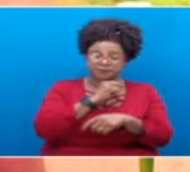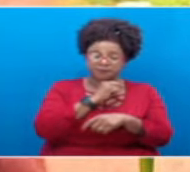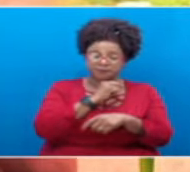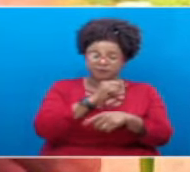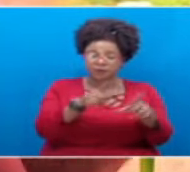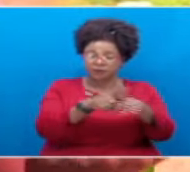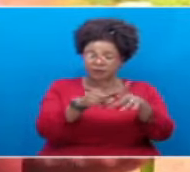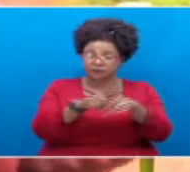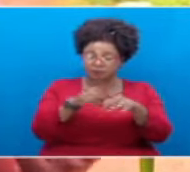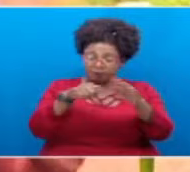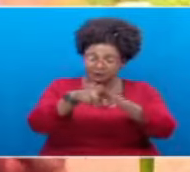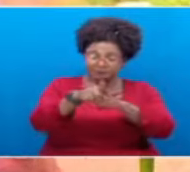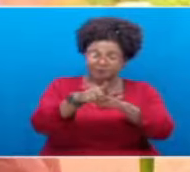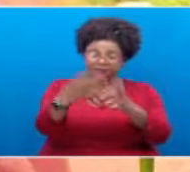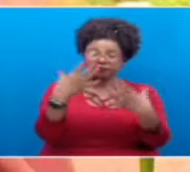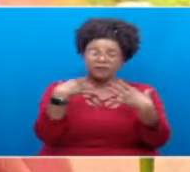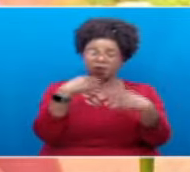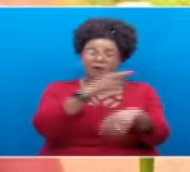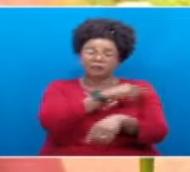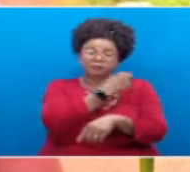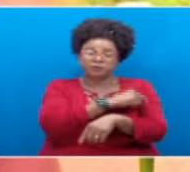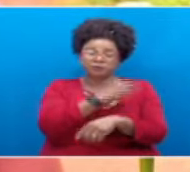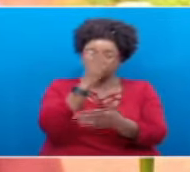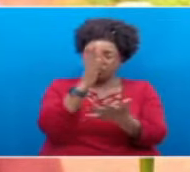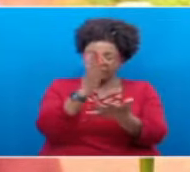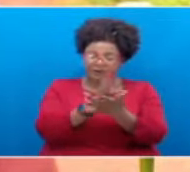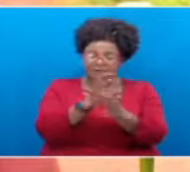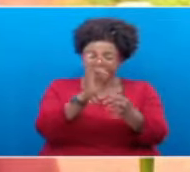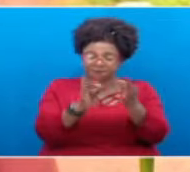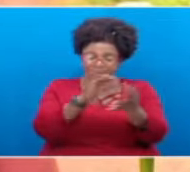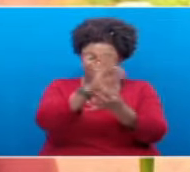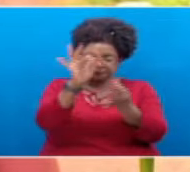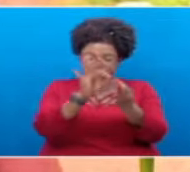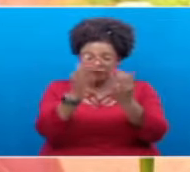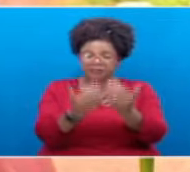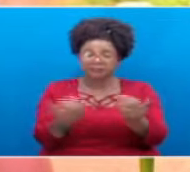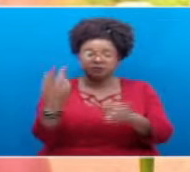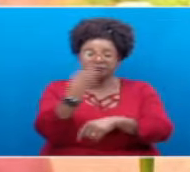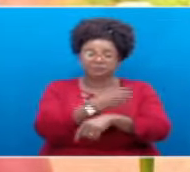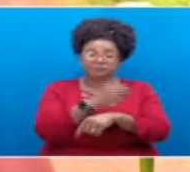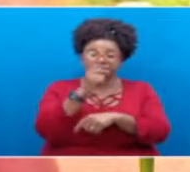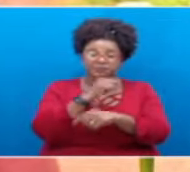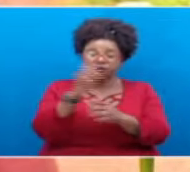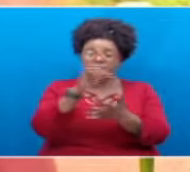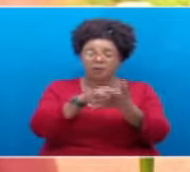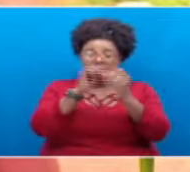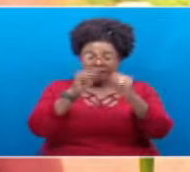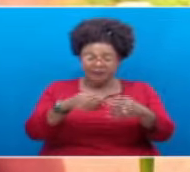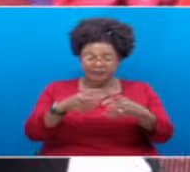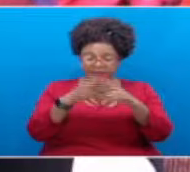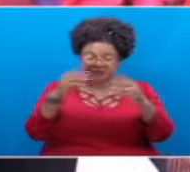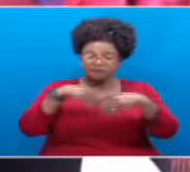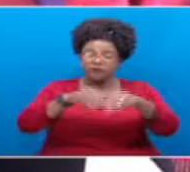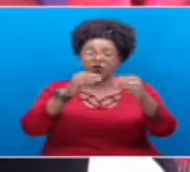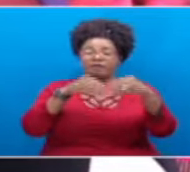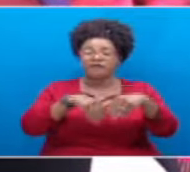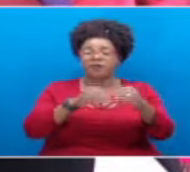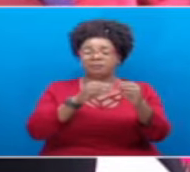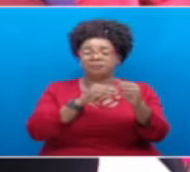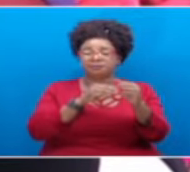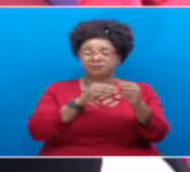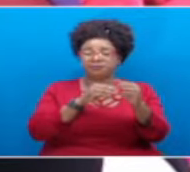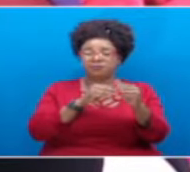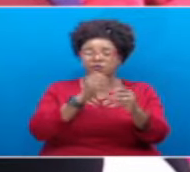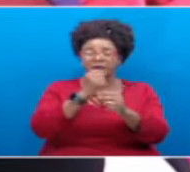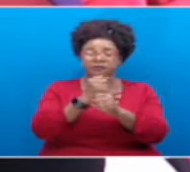visit the health facilities to confirm if these specific children have been vaccinated so that we can start following them up. So we do the